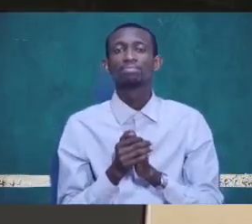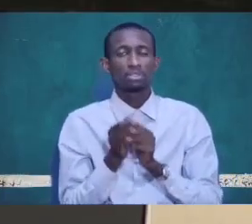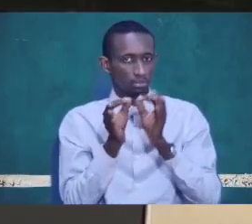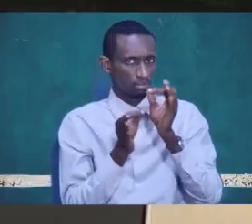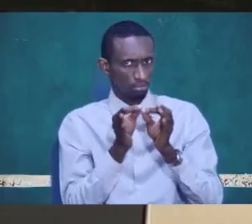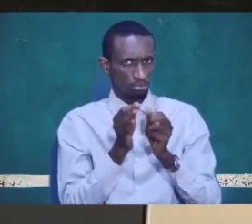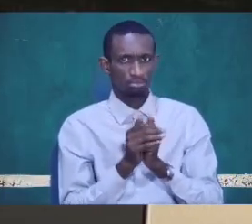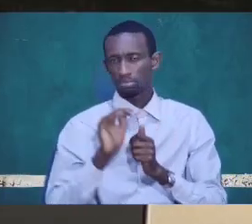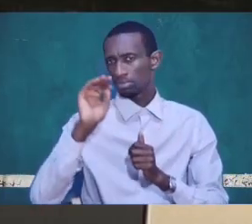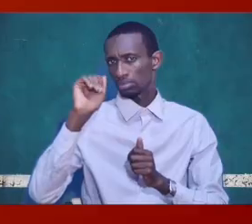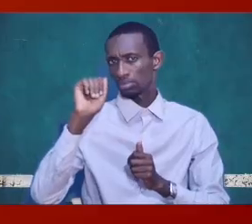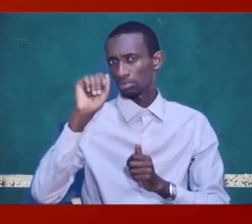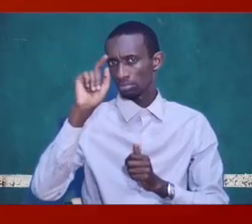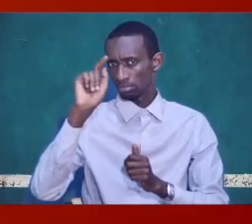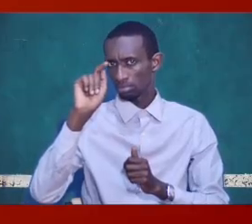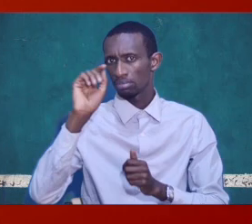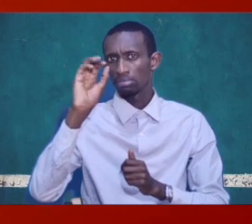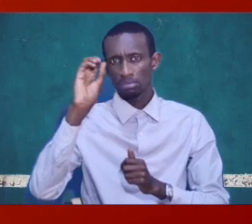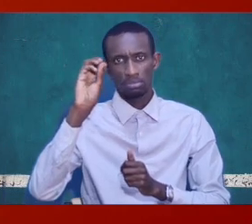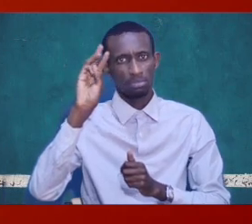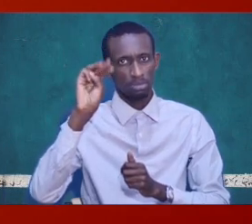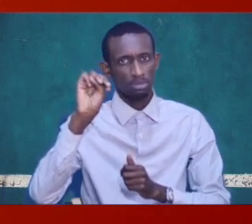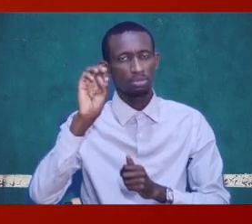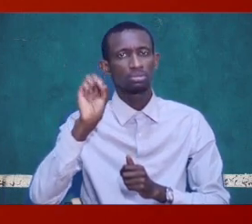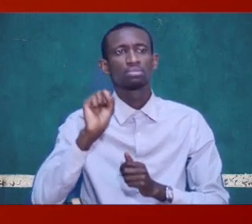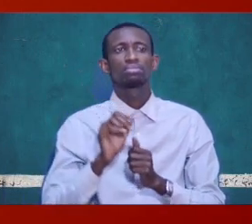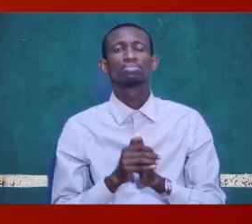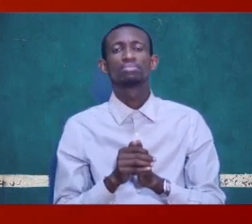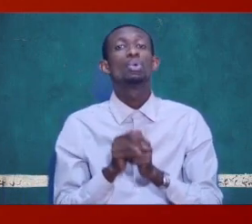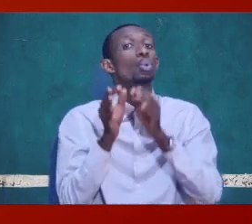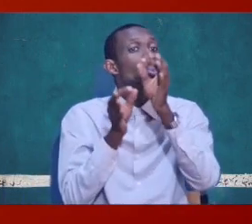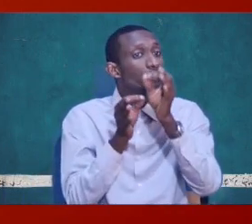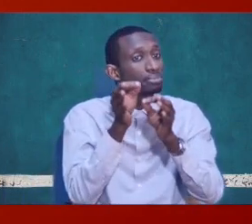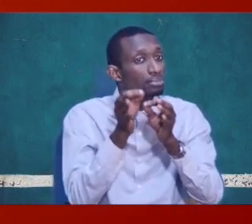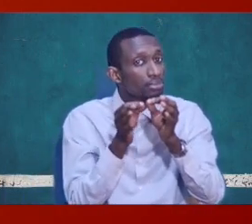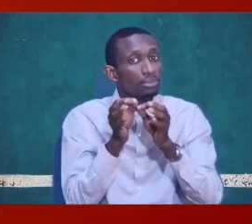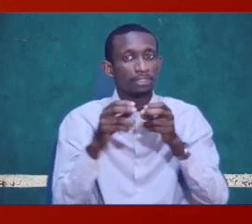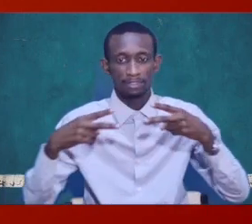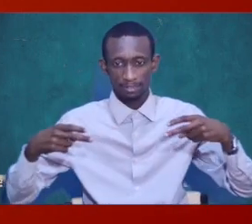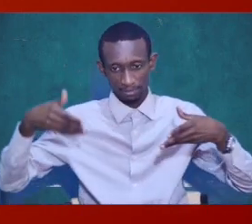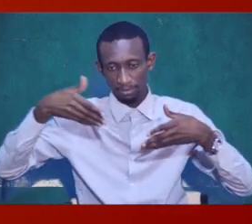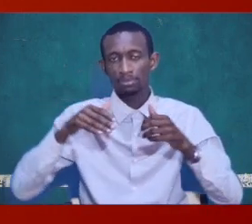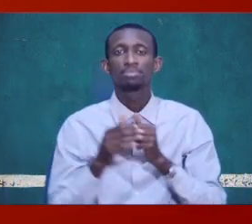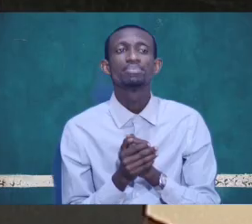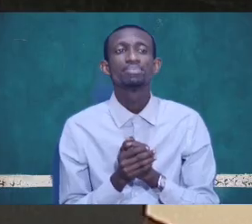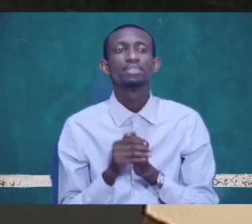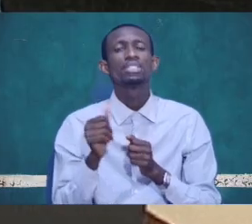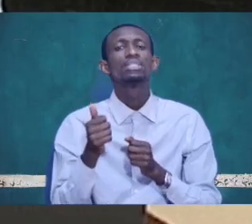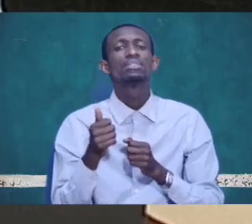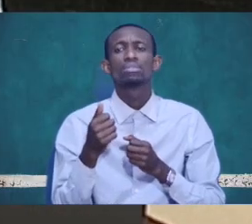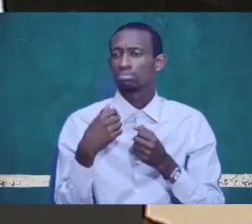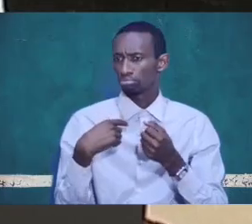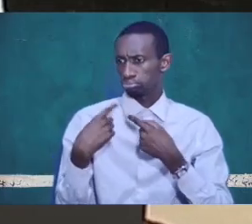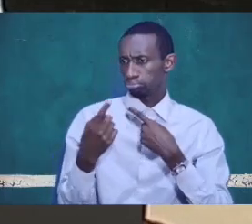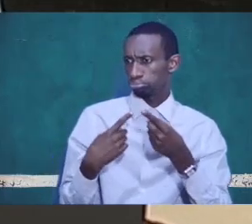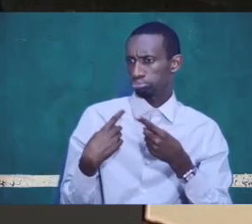atoms. We explained what elements are, and we also discussed the